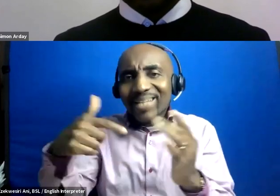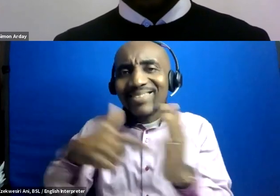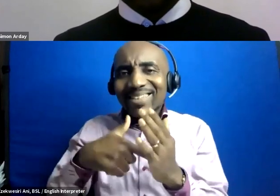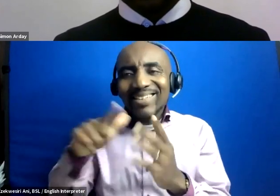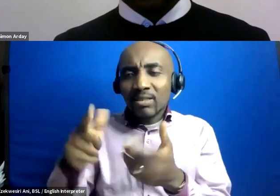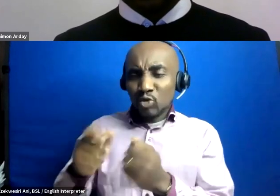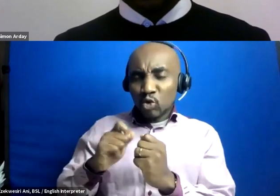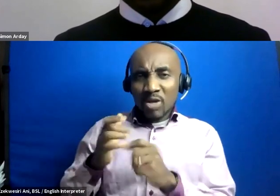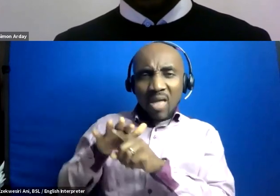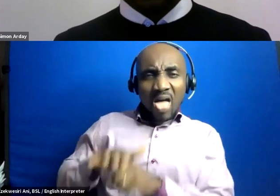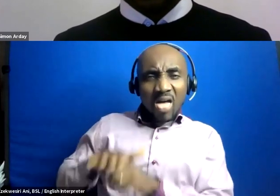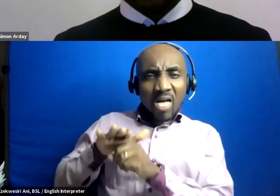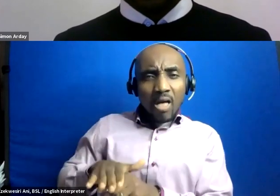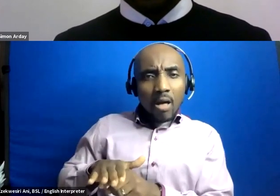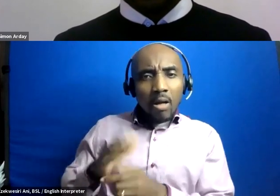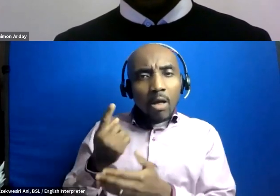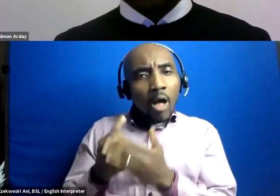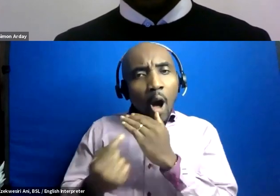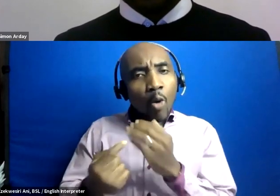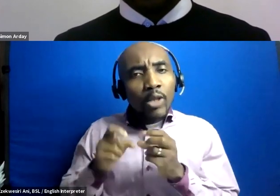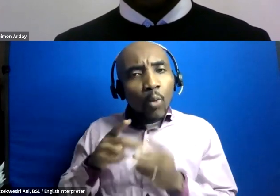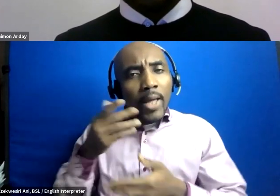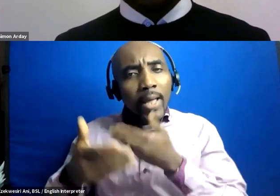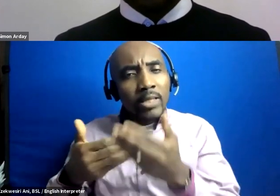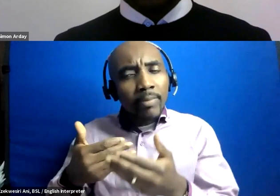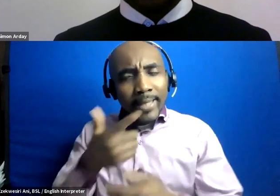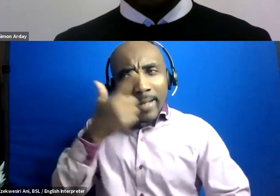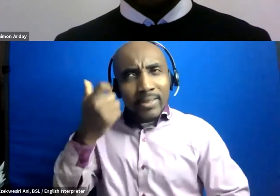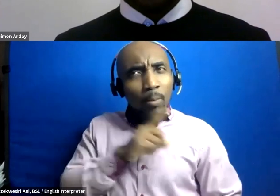only explanation I can look at is racism and